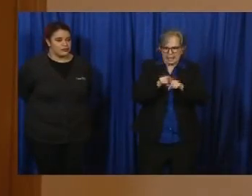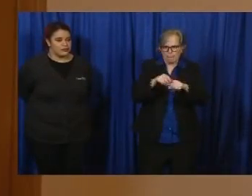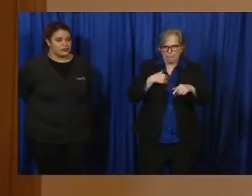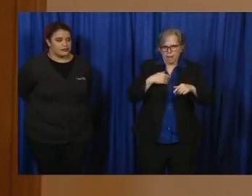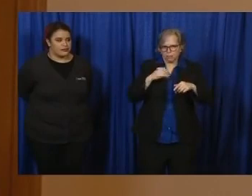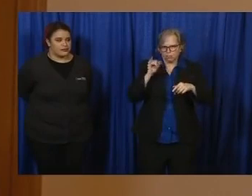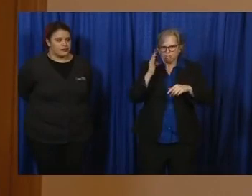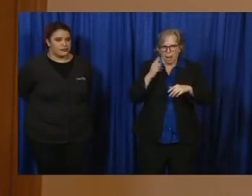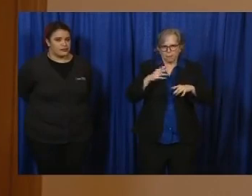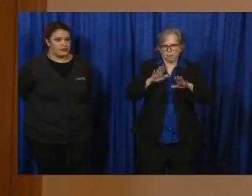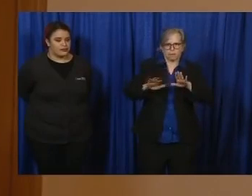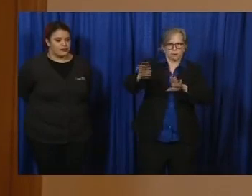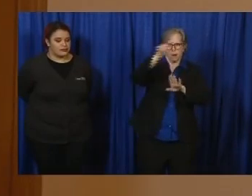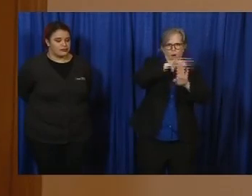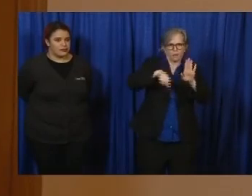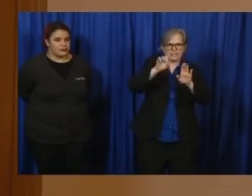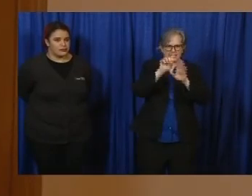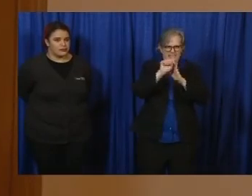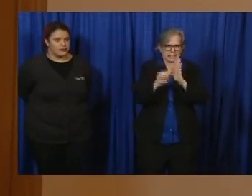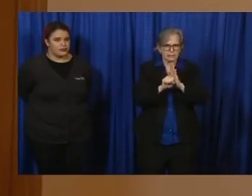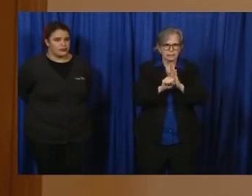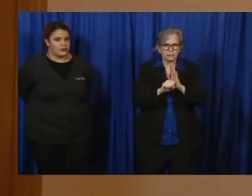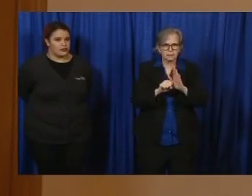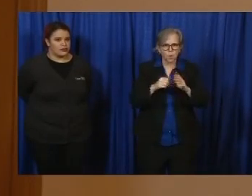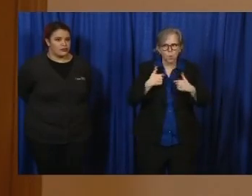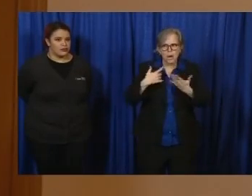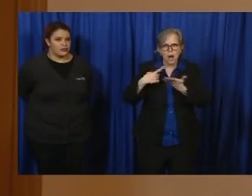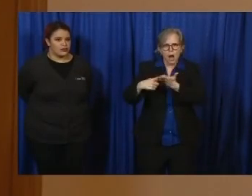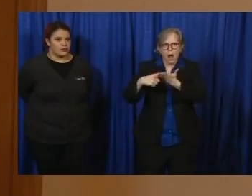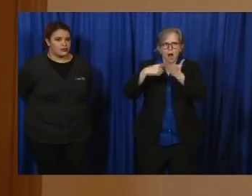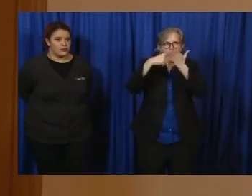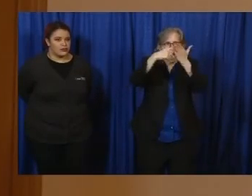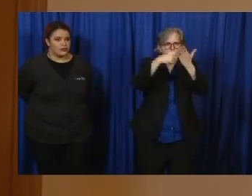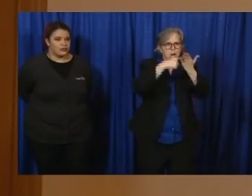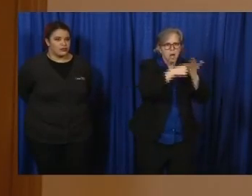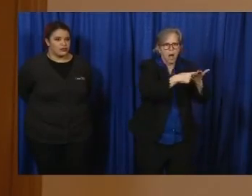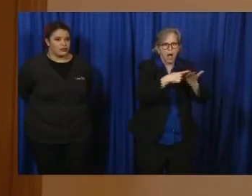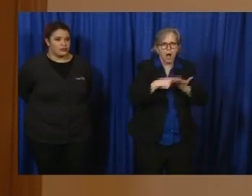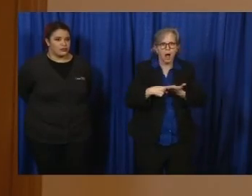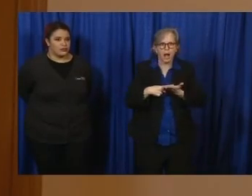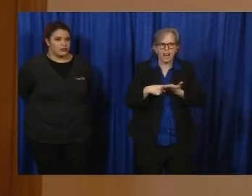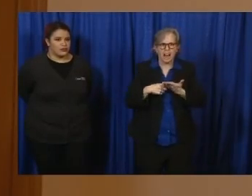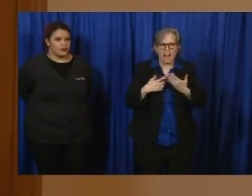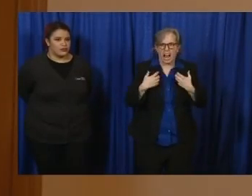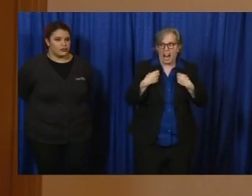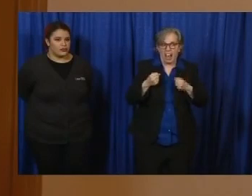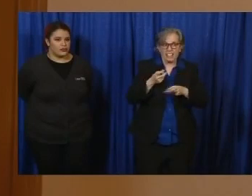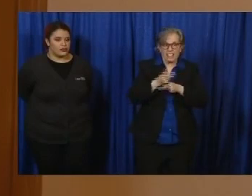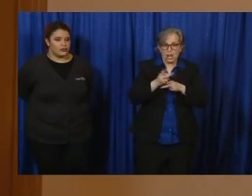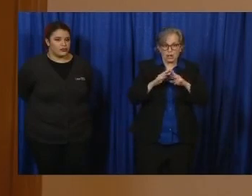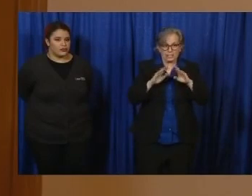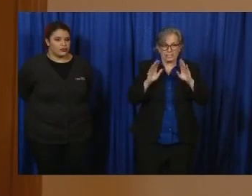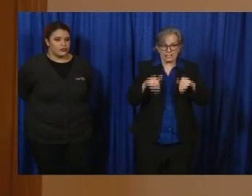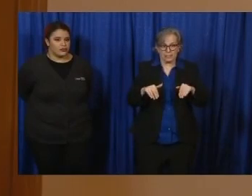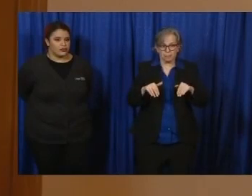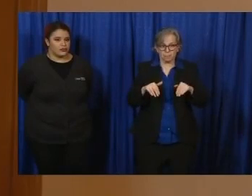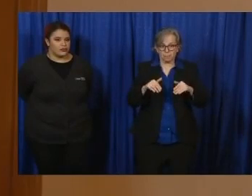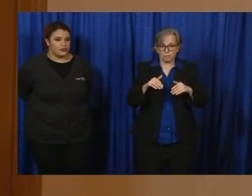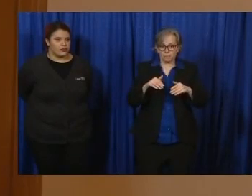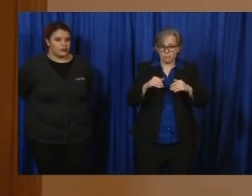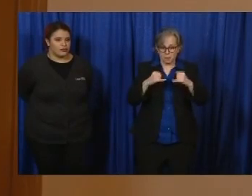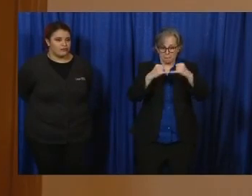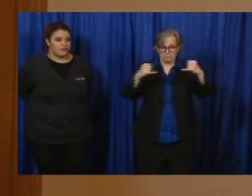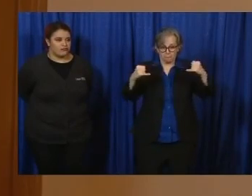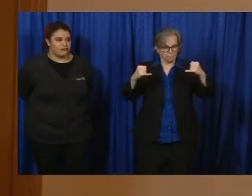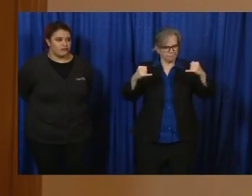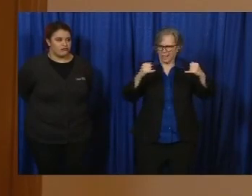really talking a lot. Our healthcare systems don't stop at the border. As I said before, people live on one side, work on the other.